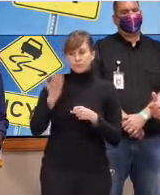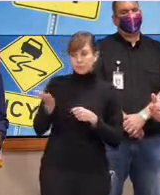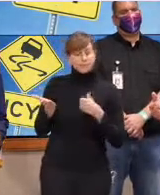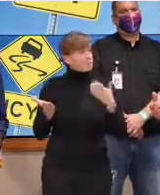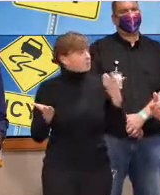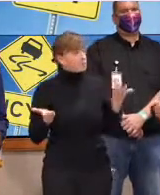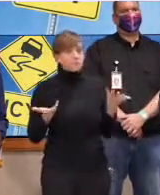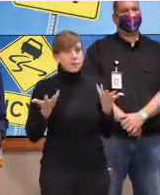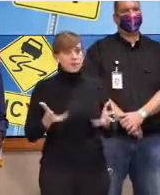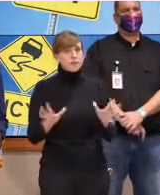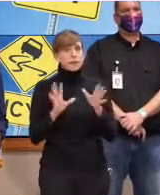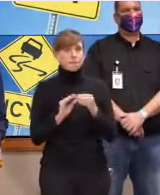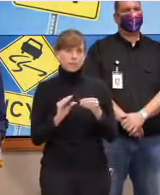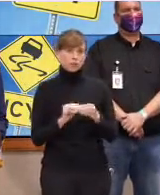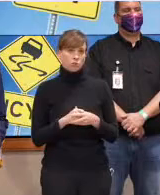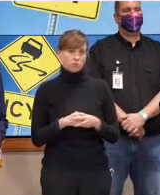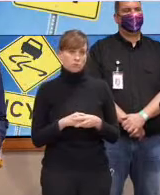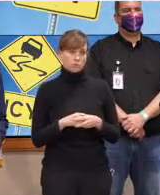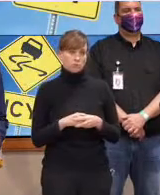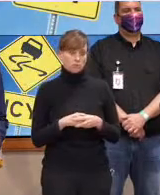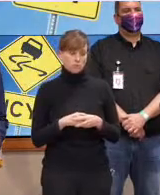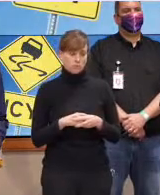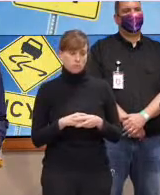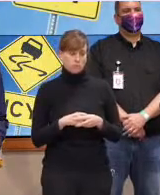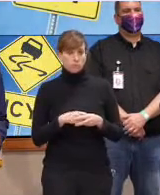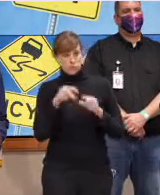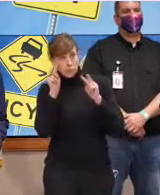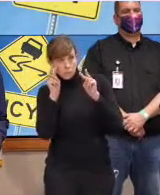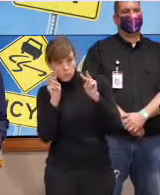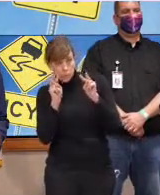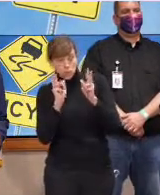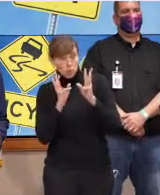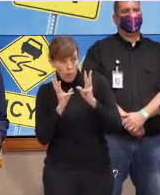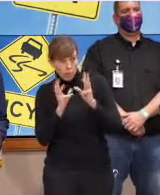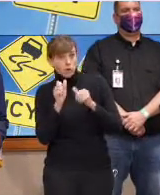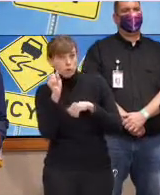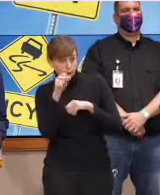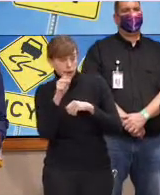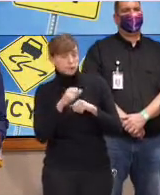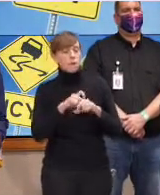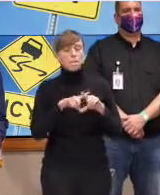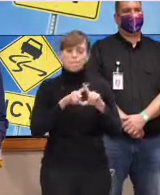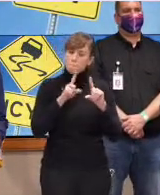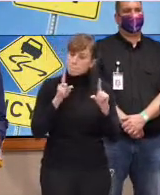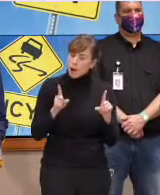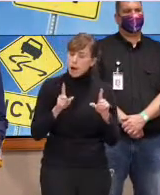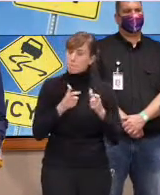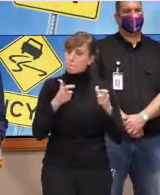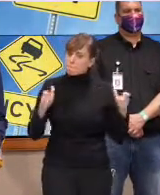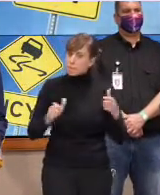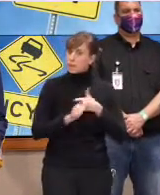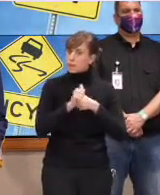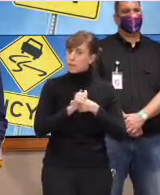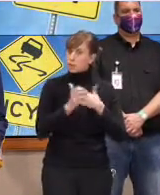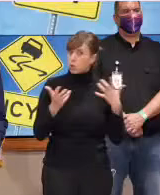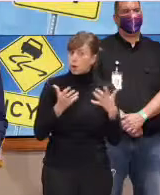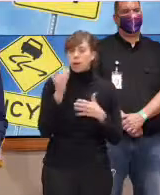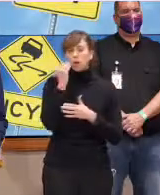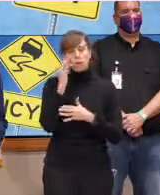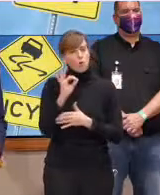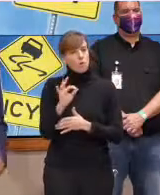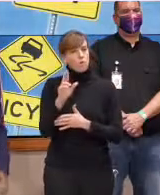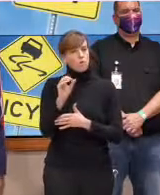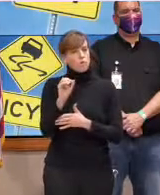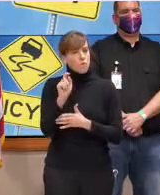have both mentioned. Besides, with the anticipated weather, the biggest public safety hazard, aside from frostbite